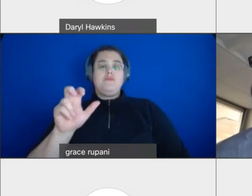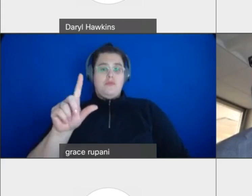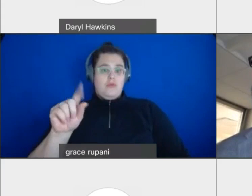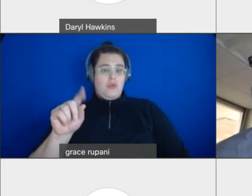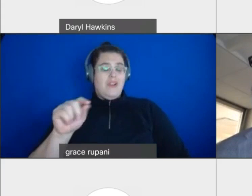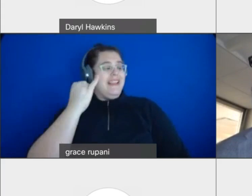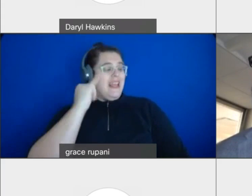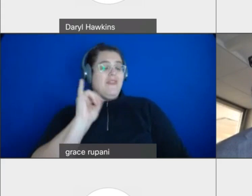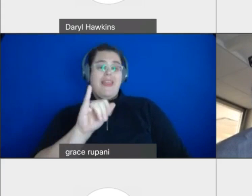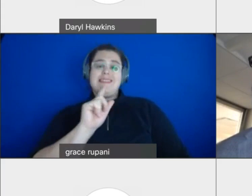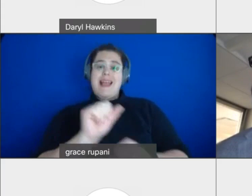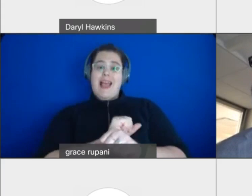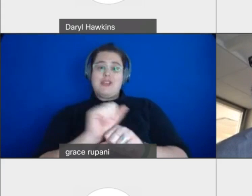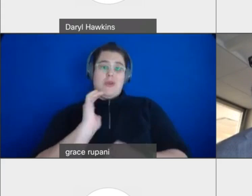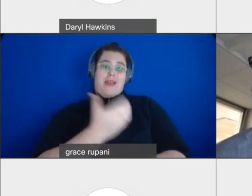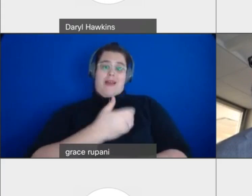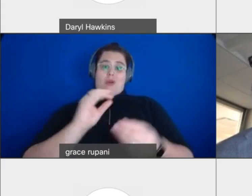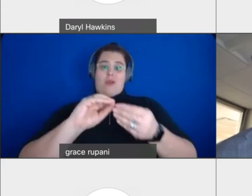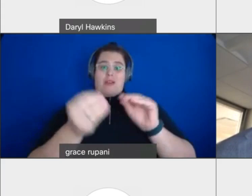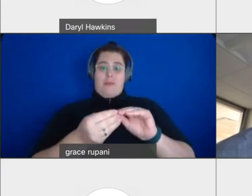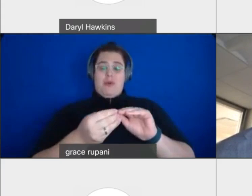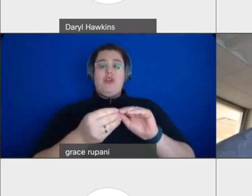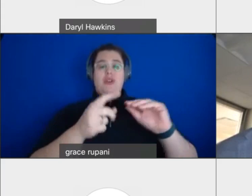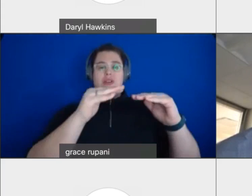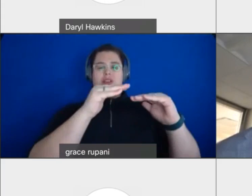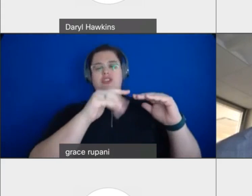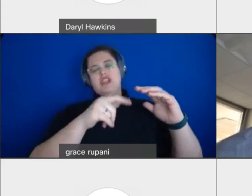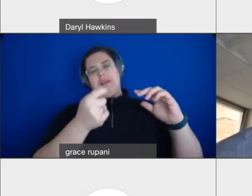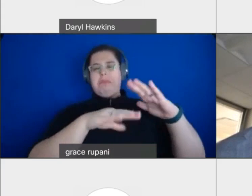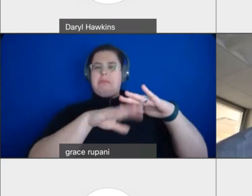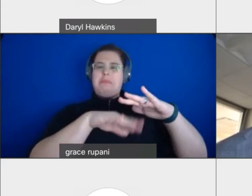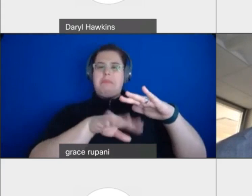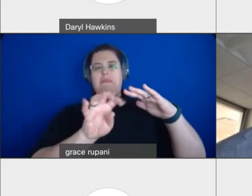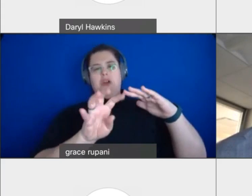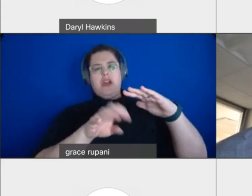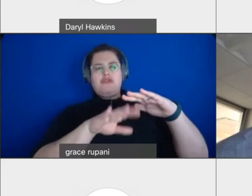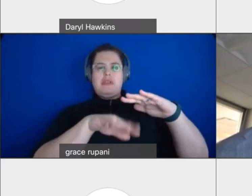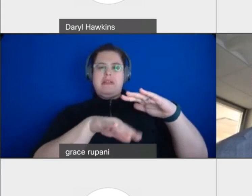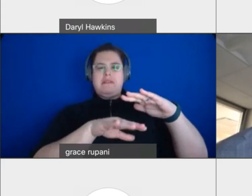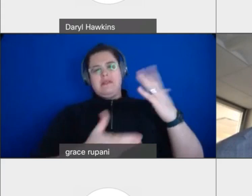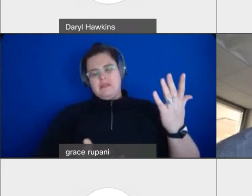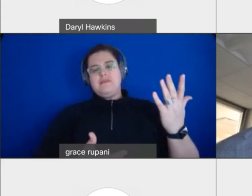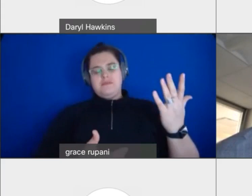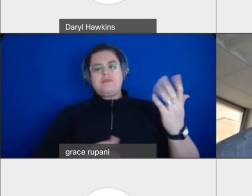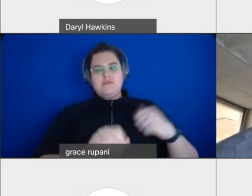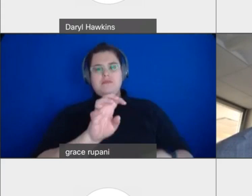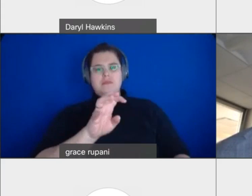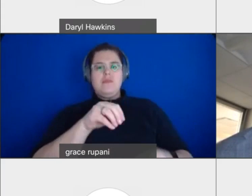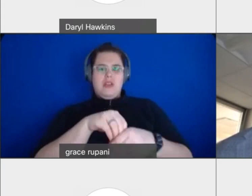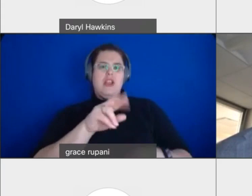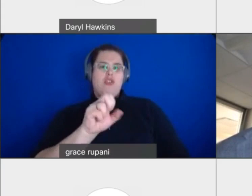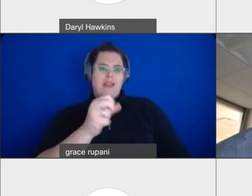just under 400 people in res habs and